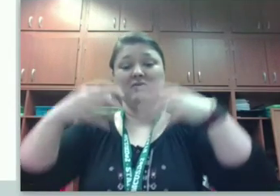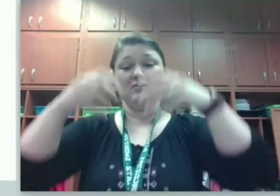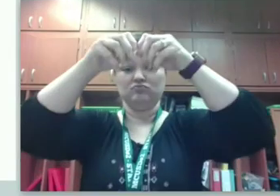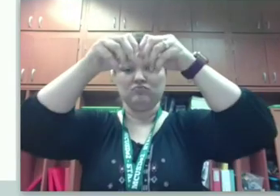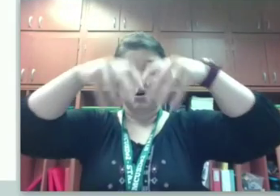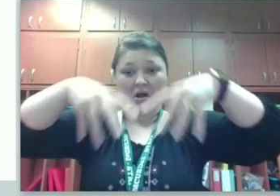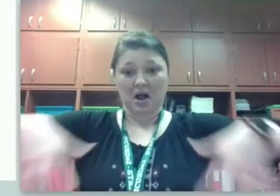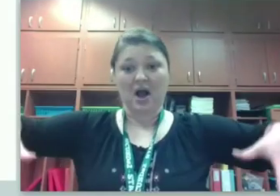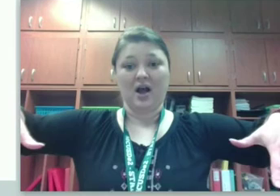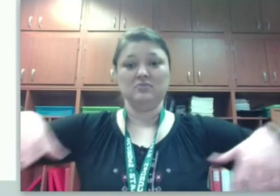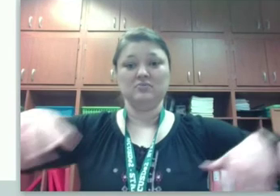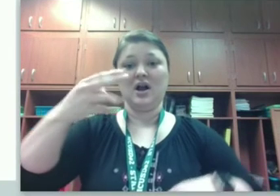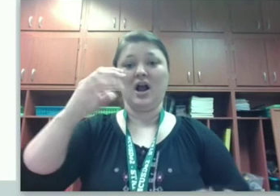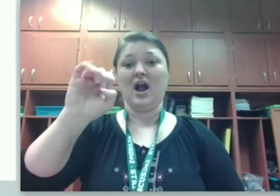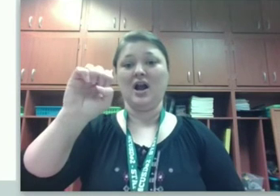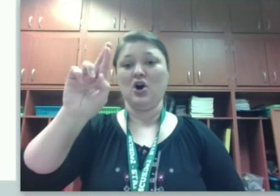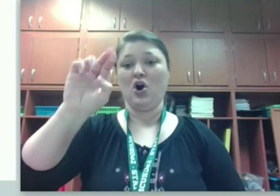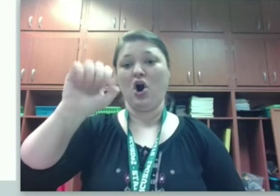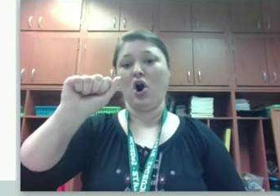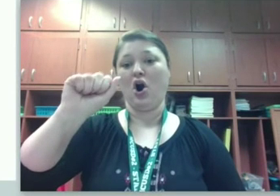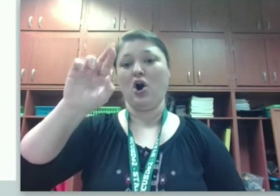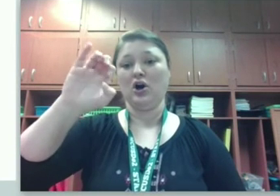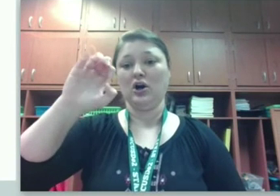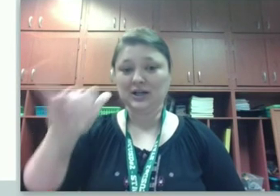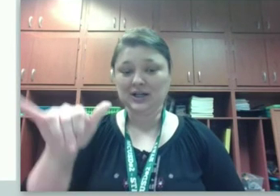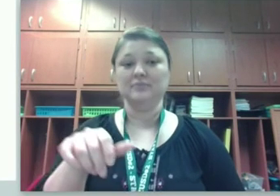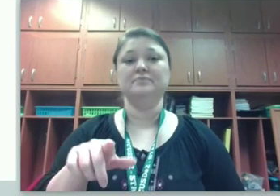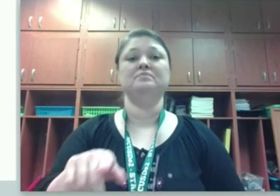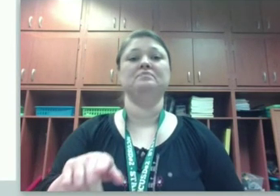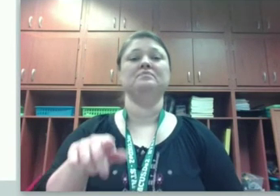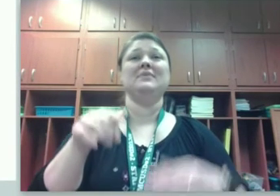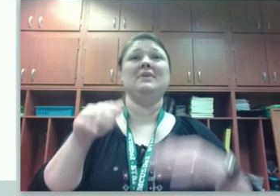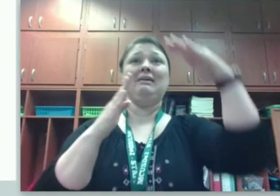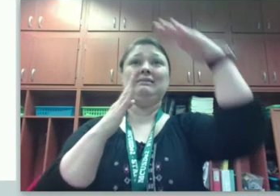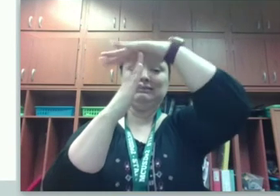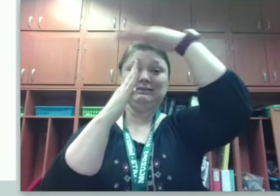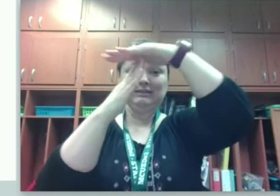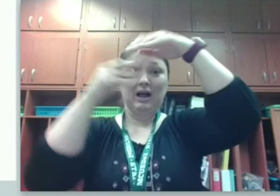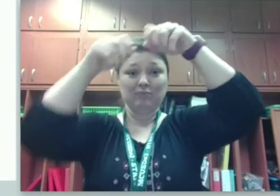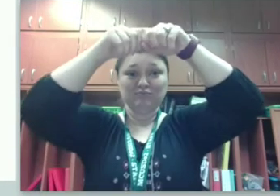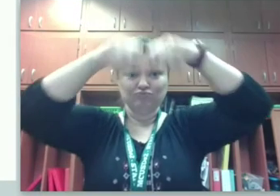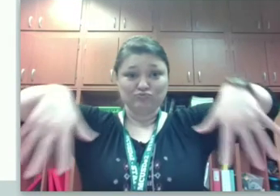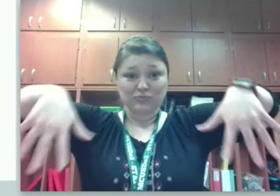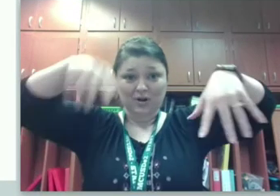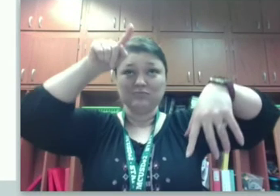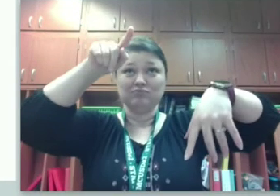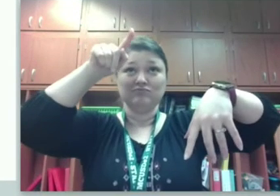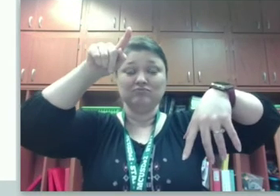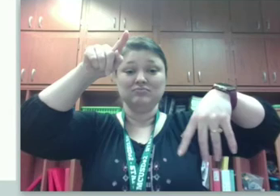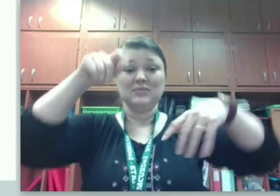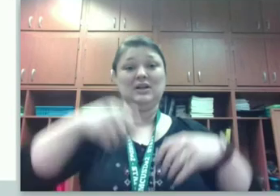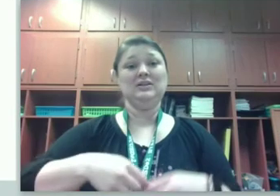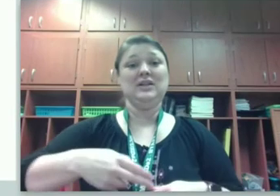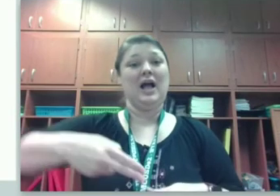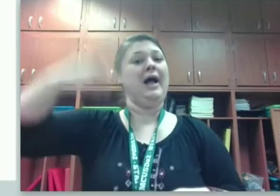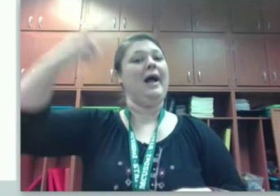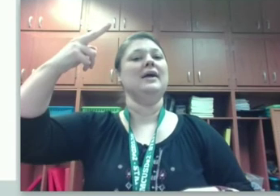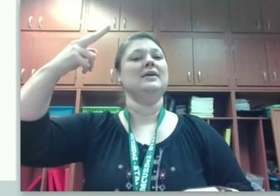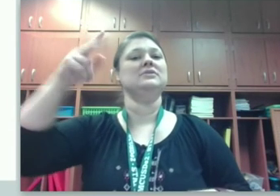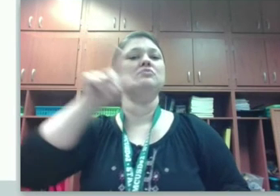Every bird in the flock has to obey the highest ranking chickadee,